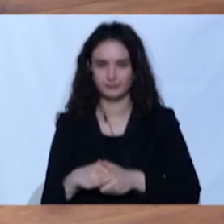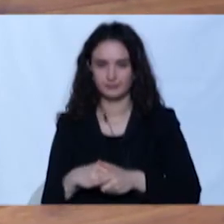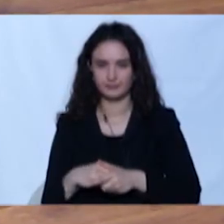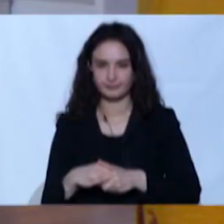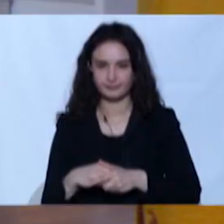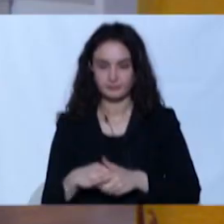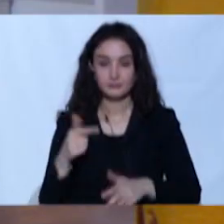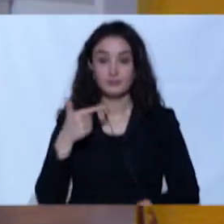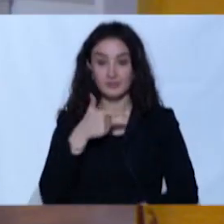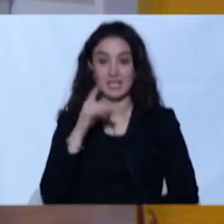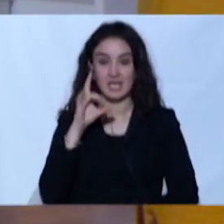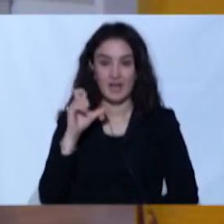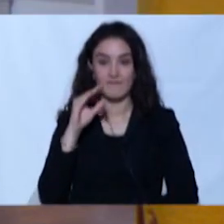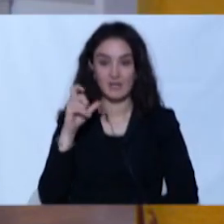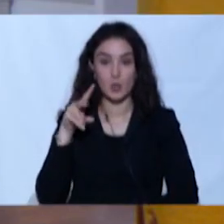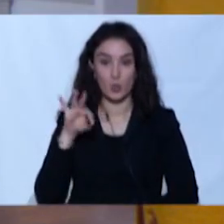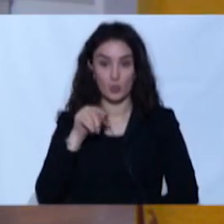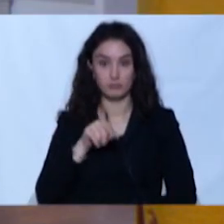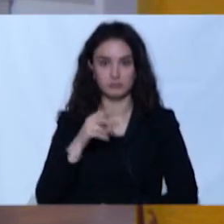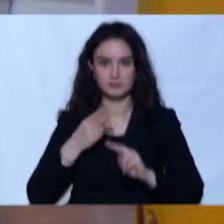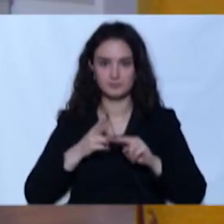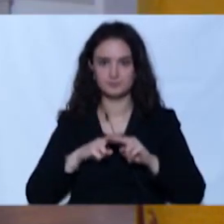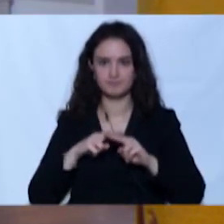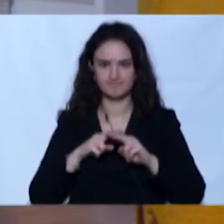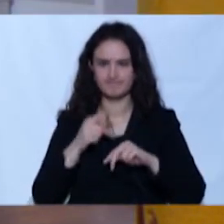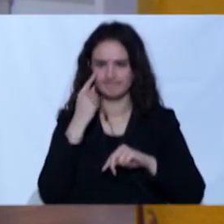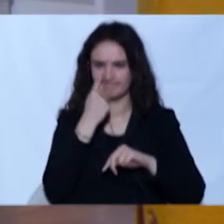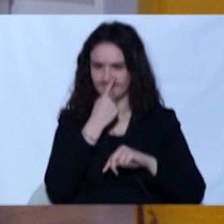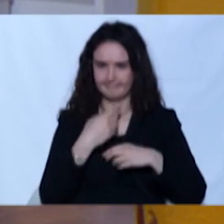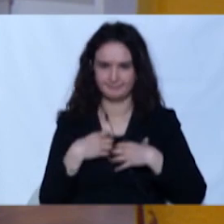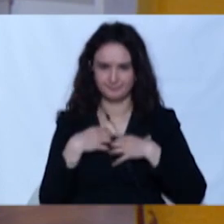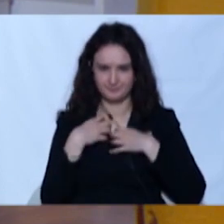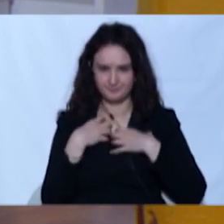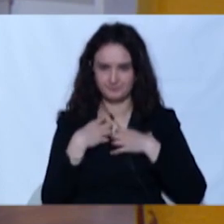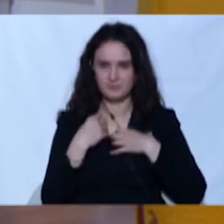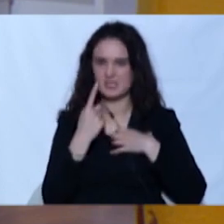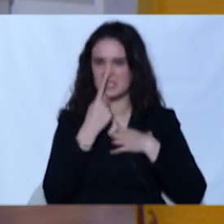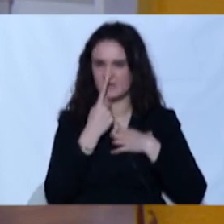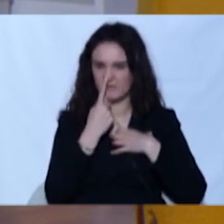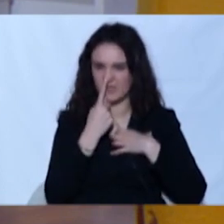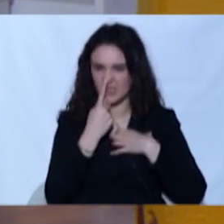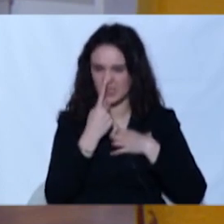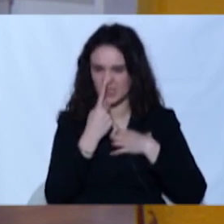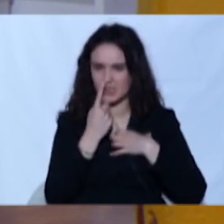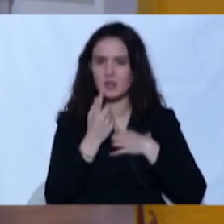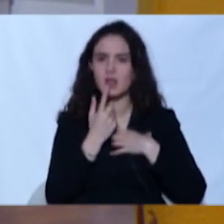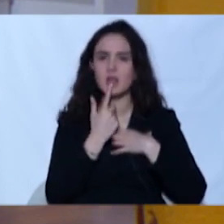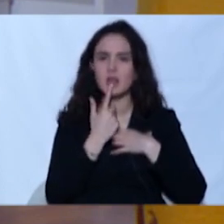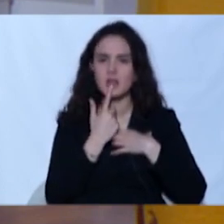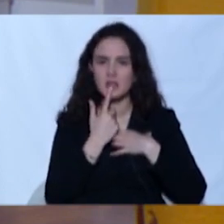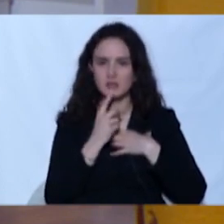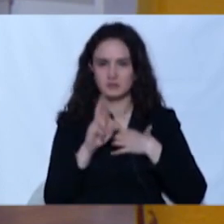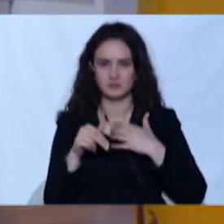"A gruffalo has terrible eyes and a terrible nose, a terrible tongue,